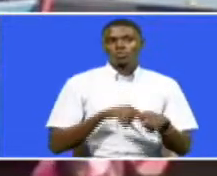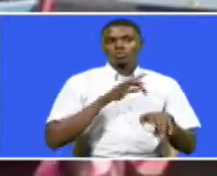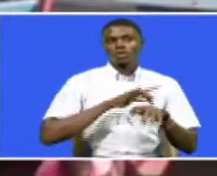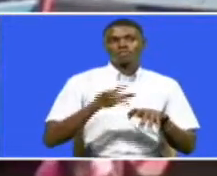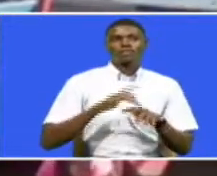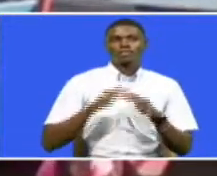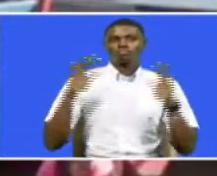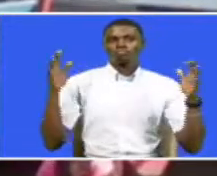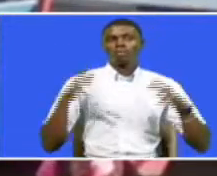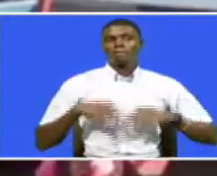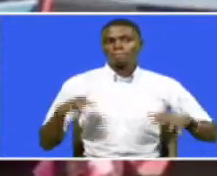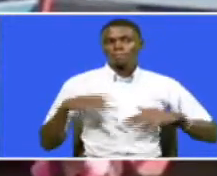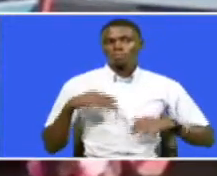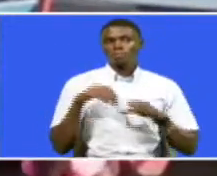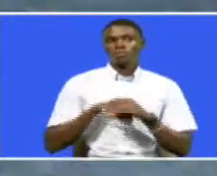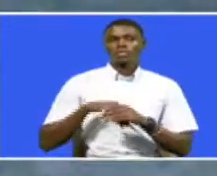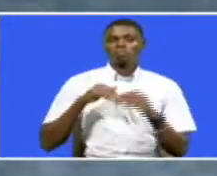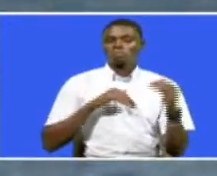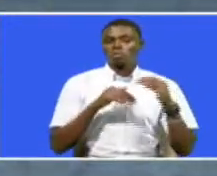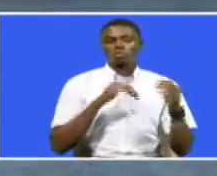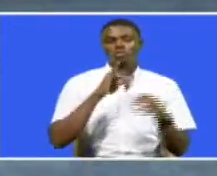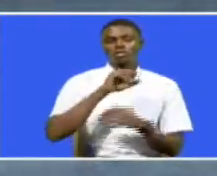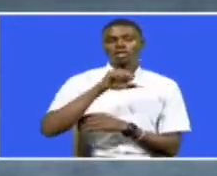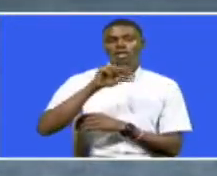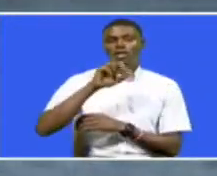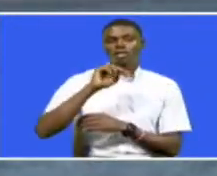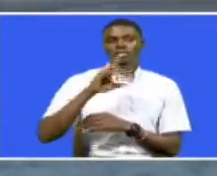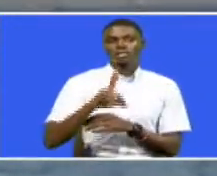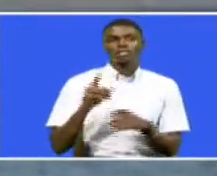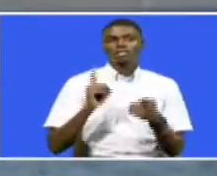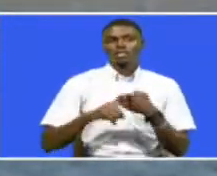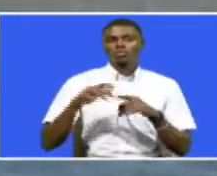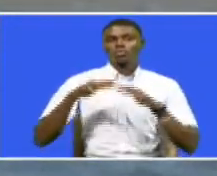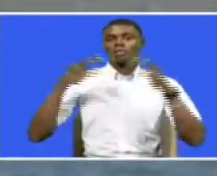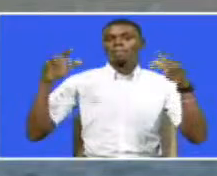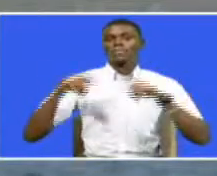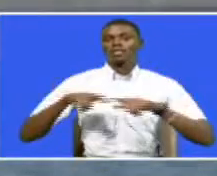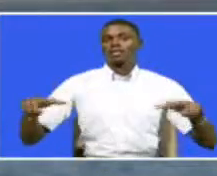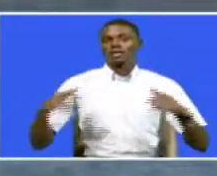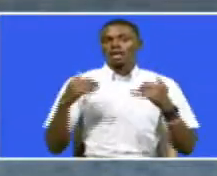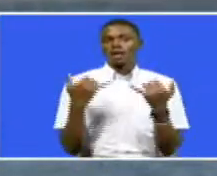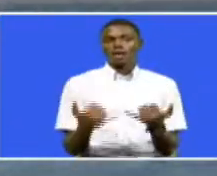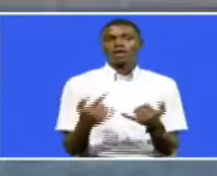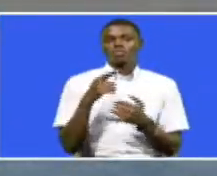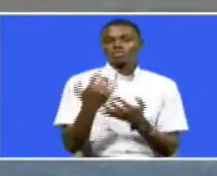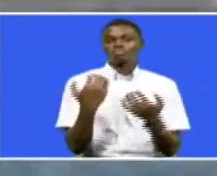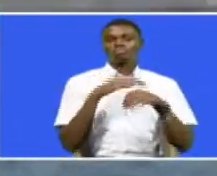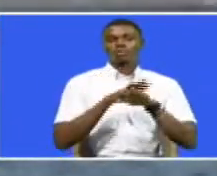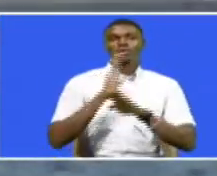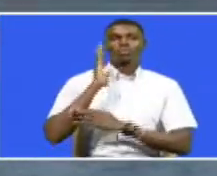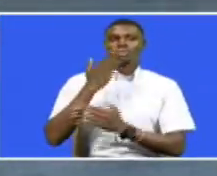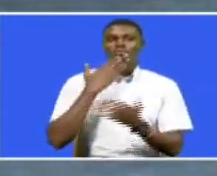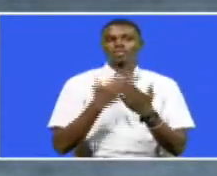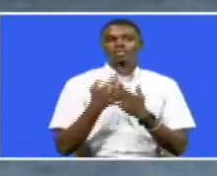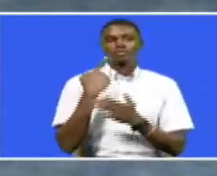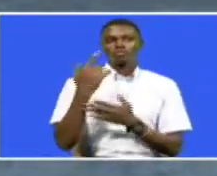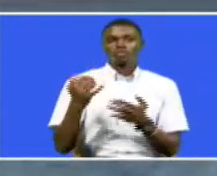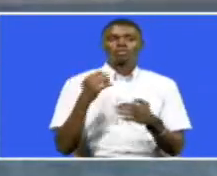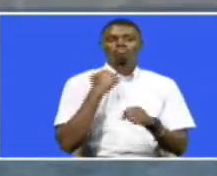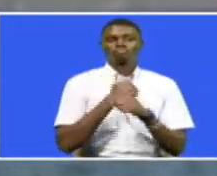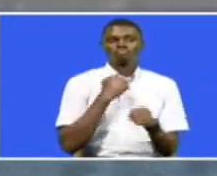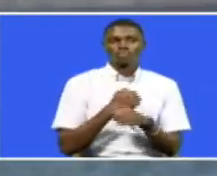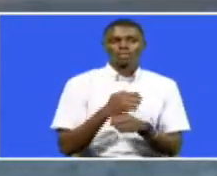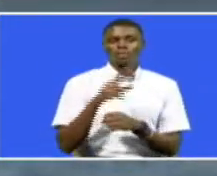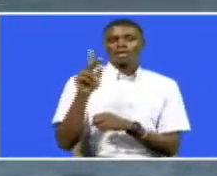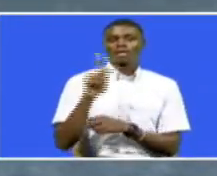mass movement of people and goods to the island and to the mainland. But that is now set to be history thanks to the renewed efforts